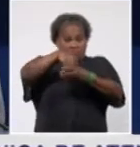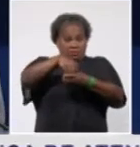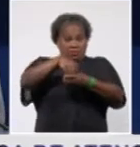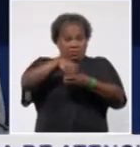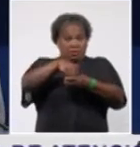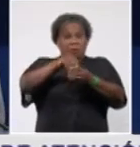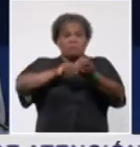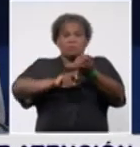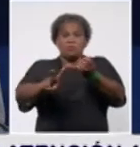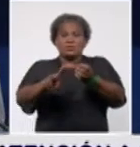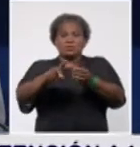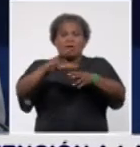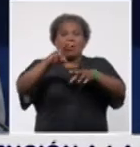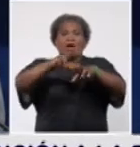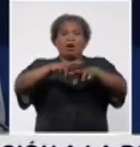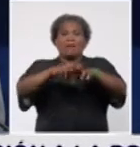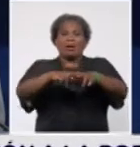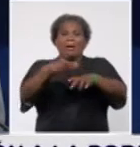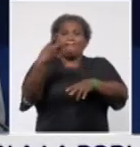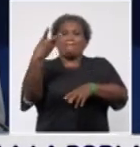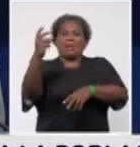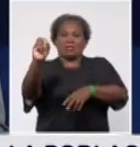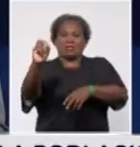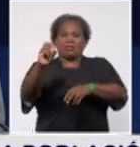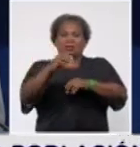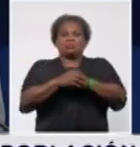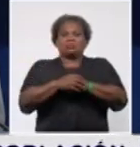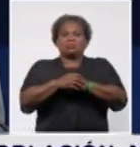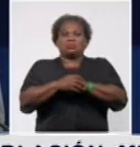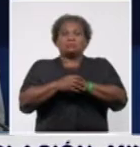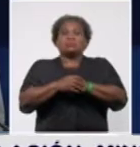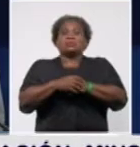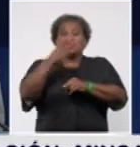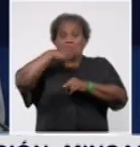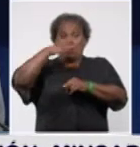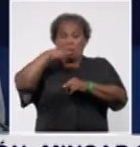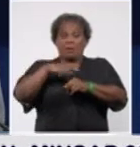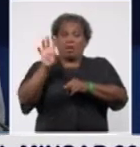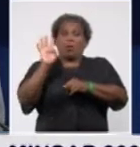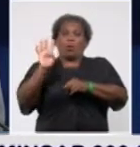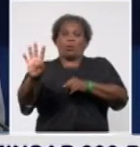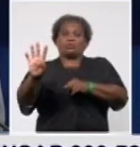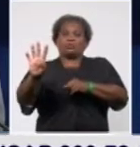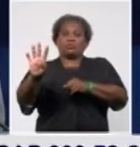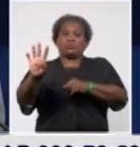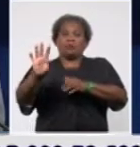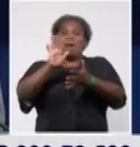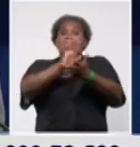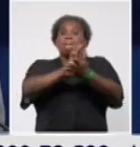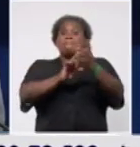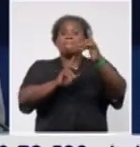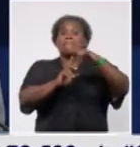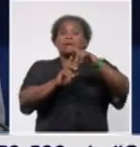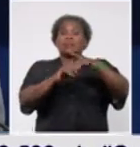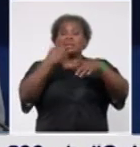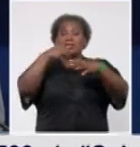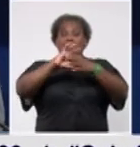Artemisa, and 2 to Mayabeque, one of which is imported, and the other